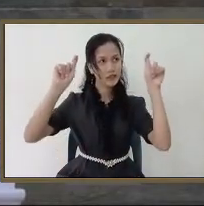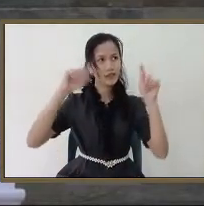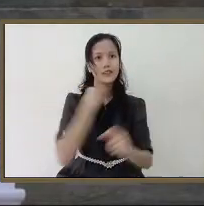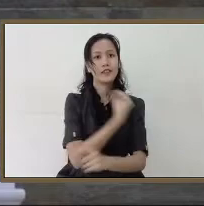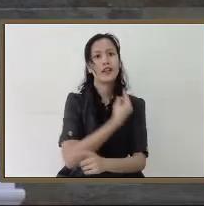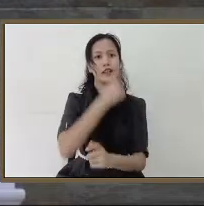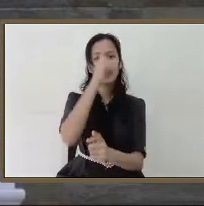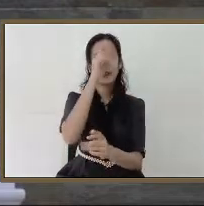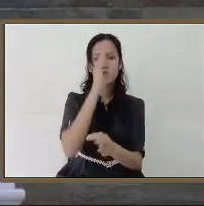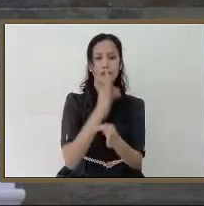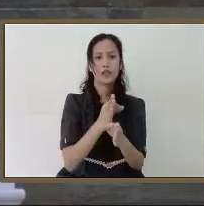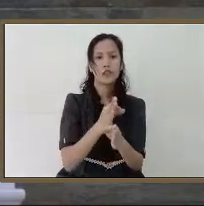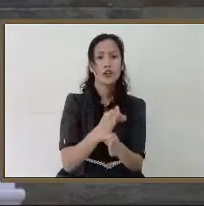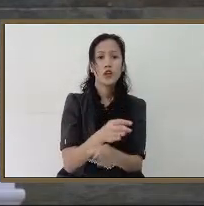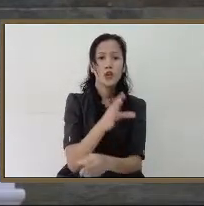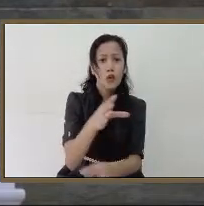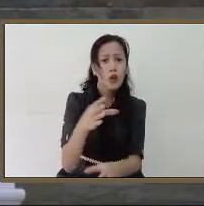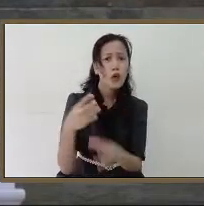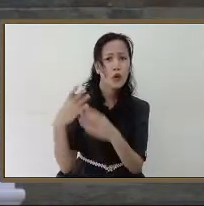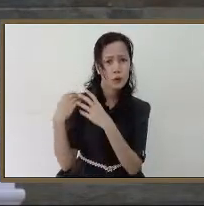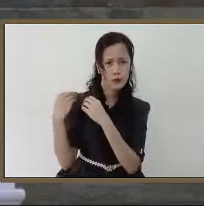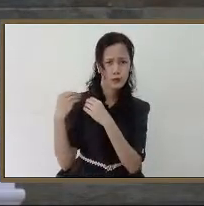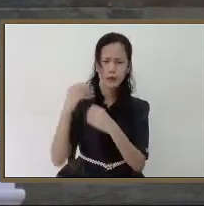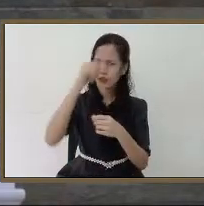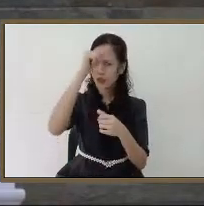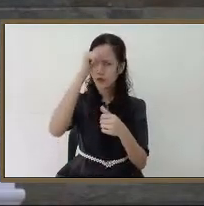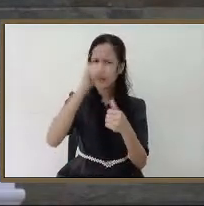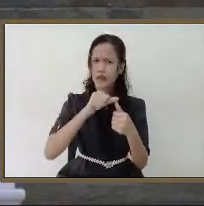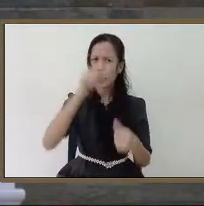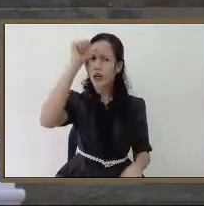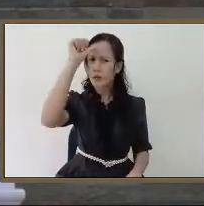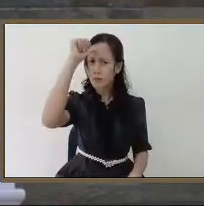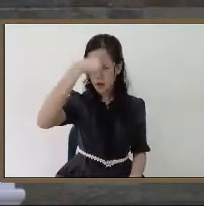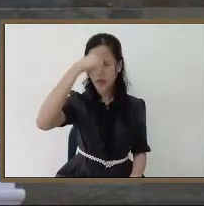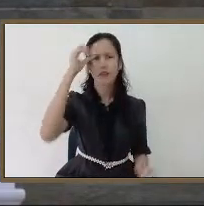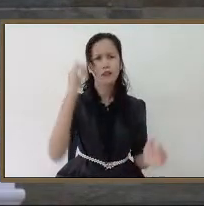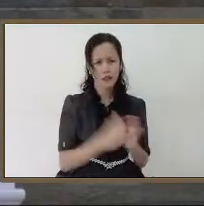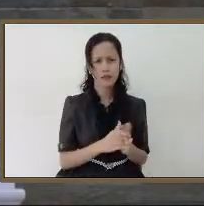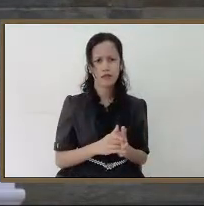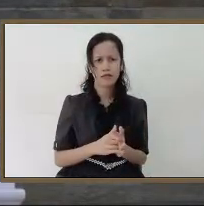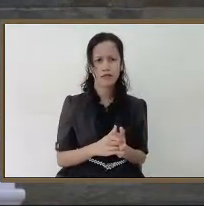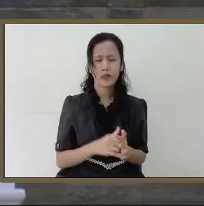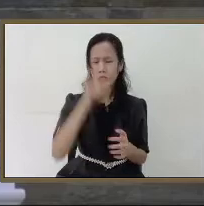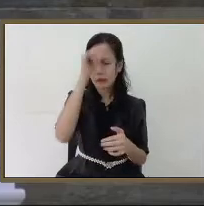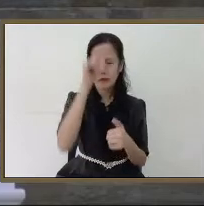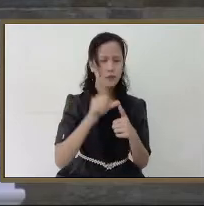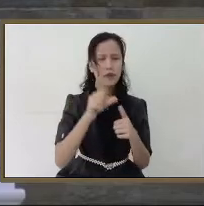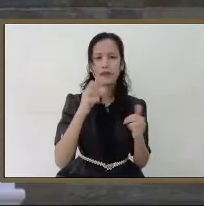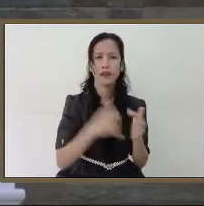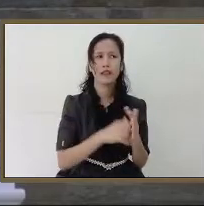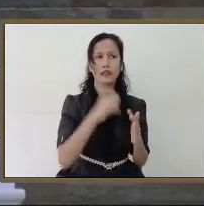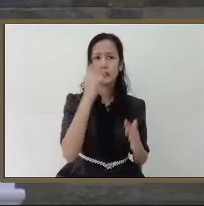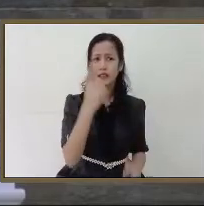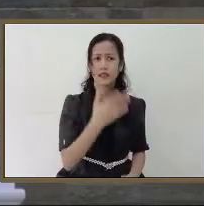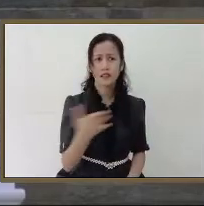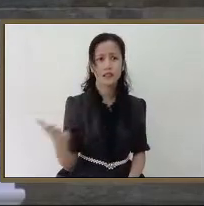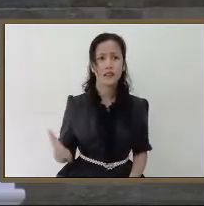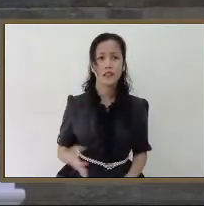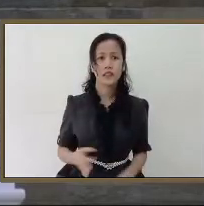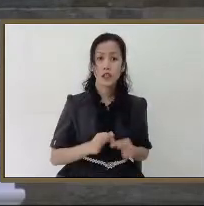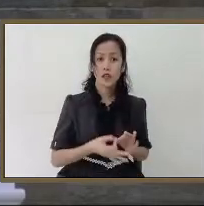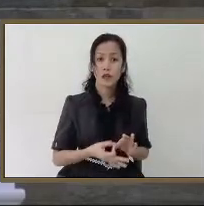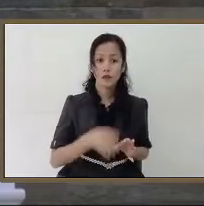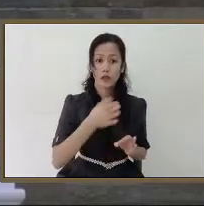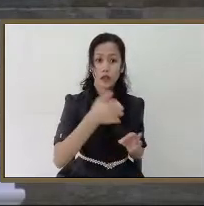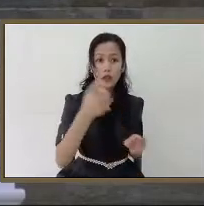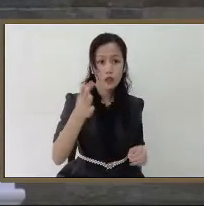Again, sabi ko nga po sa inyo, this is a great blessing that will really help you a lot. At lalo na kung matagal na tayo simbahan,